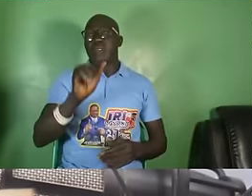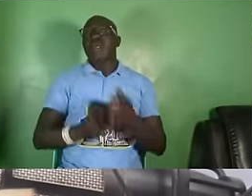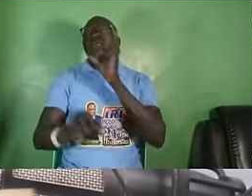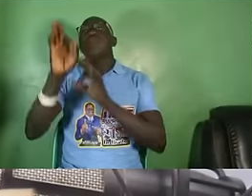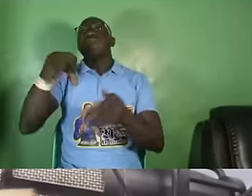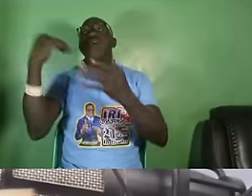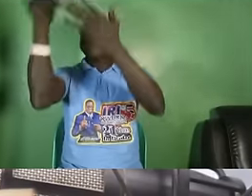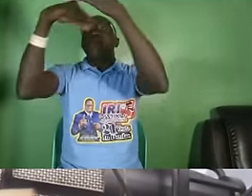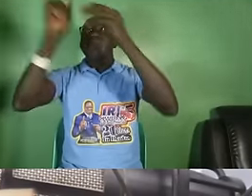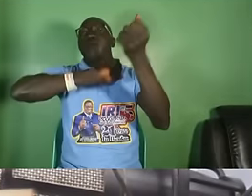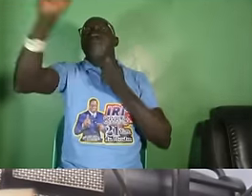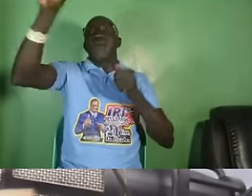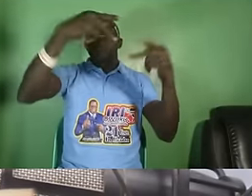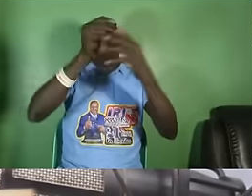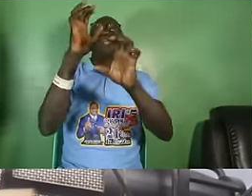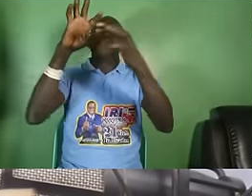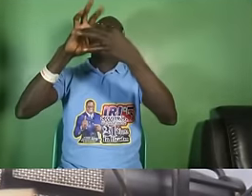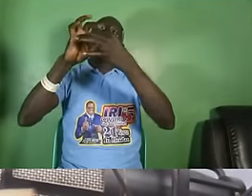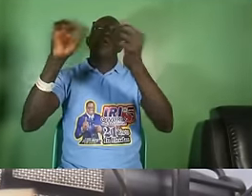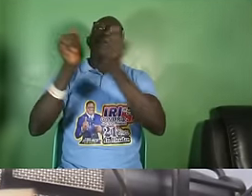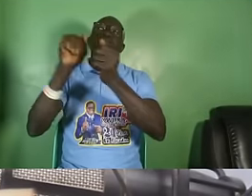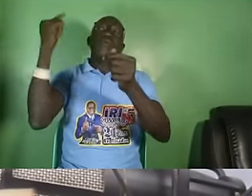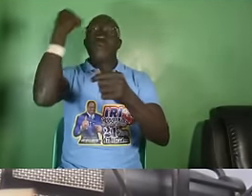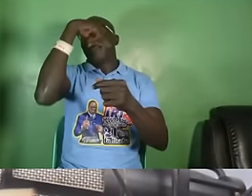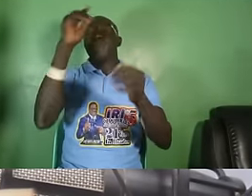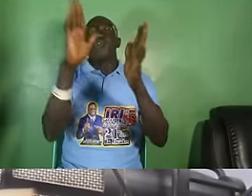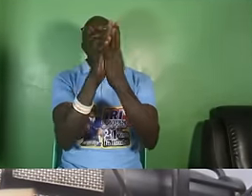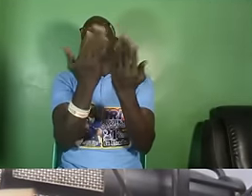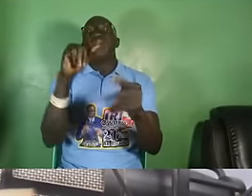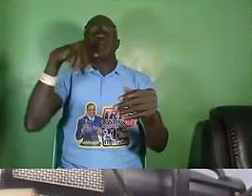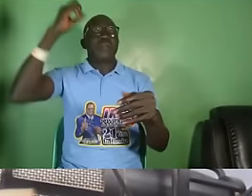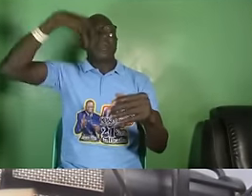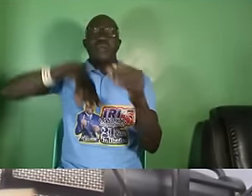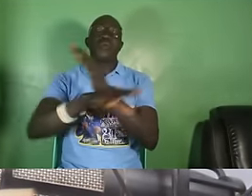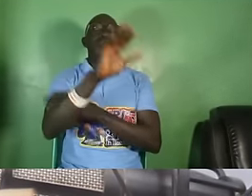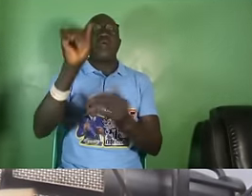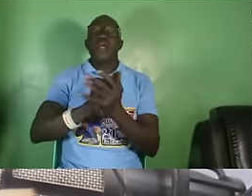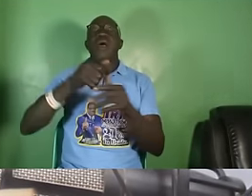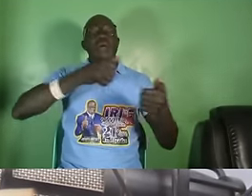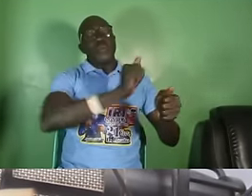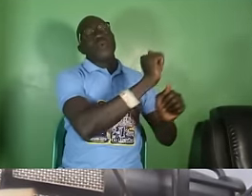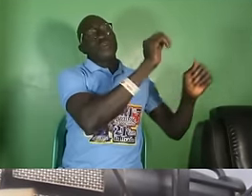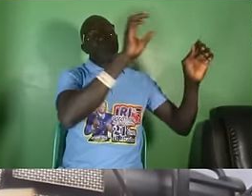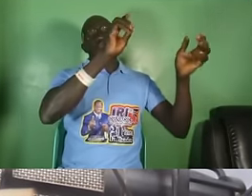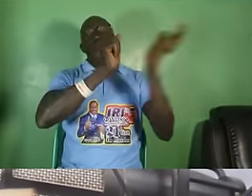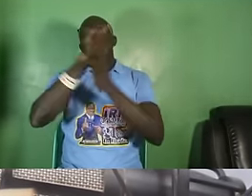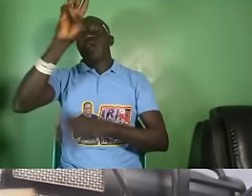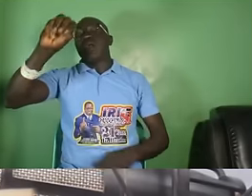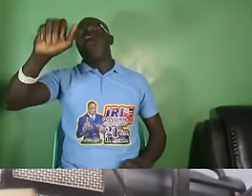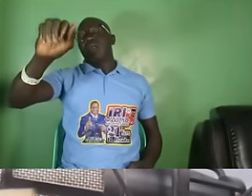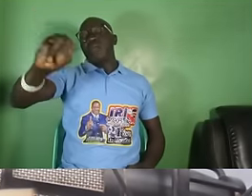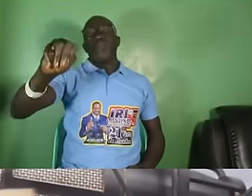Please, Tobago and Locate. If I am family, connect with us Facebook, on Facebook. By grace of God, Apostle Doctor,